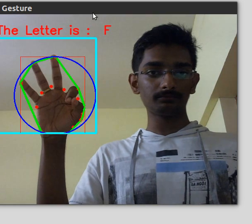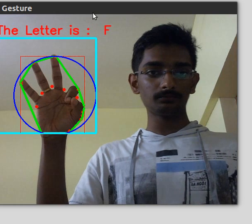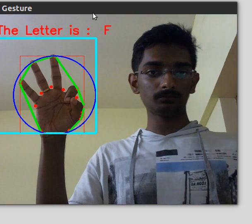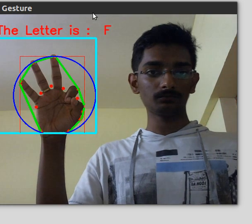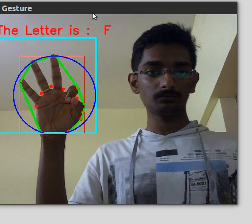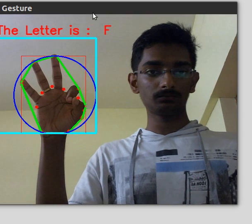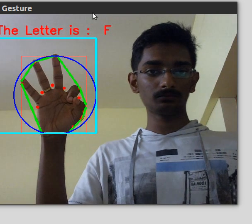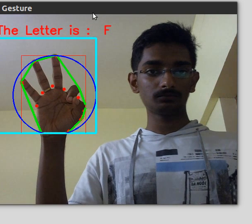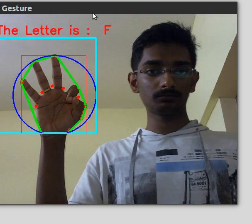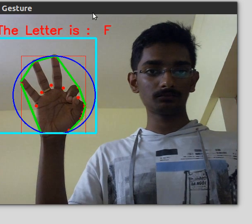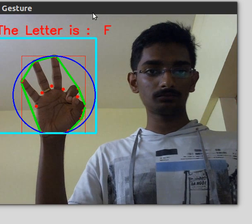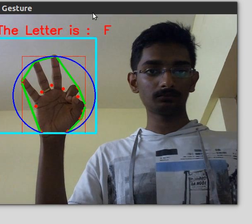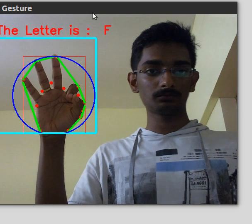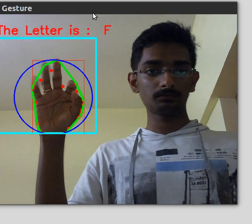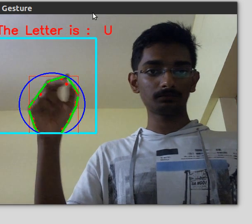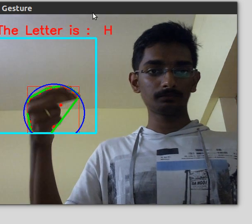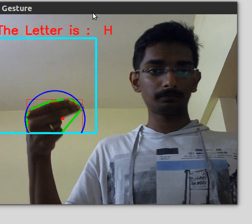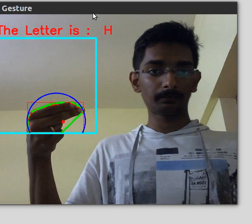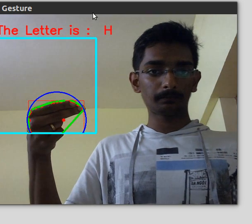The letter is F.